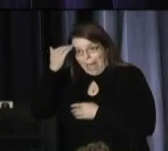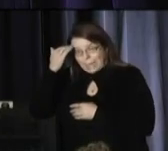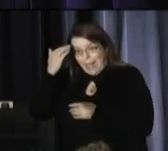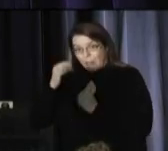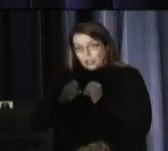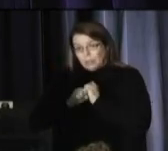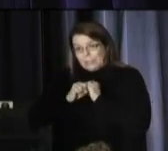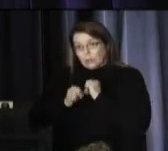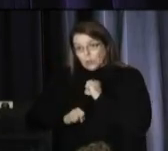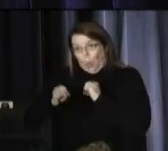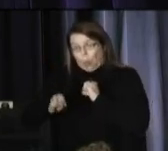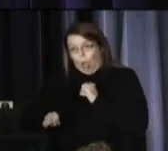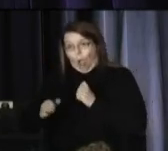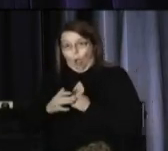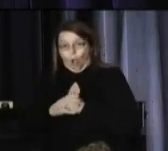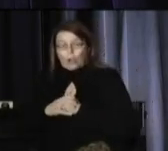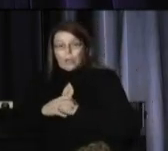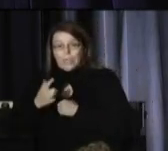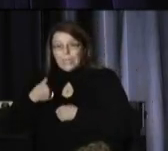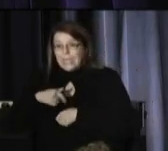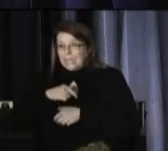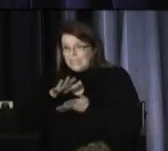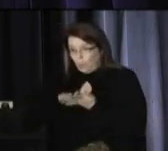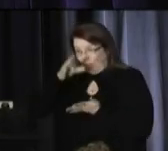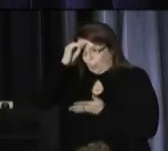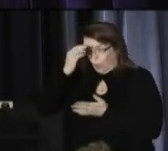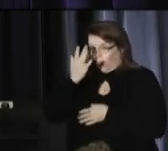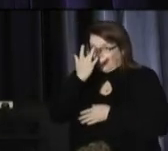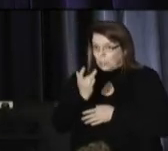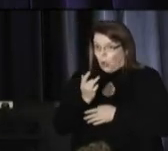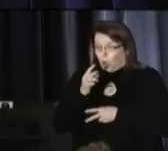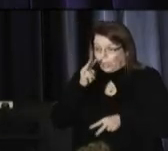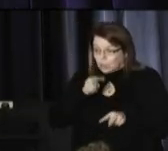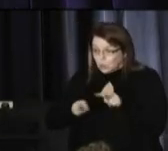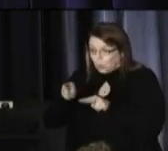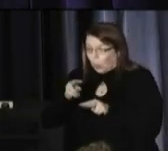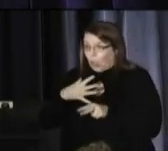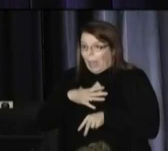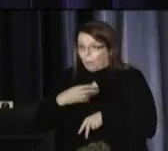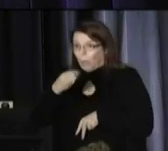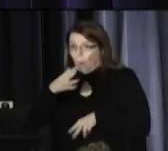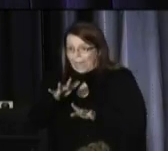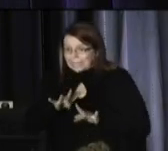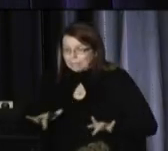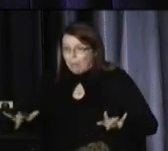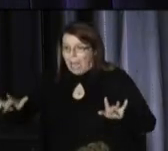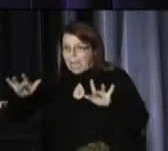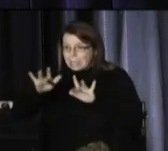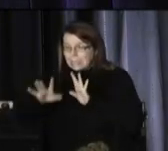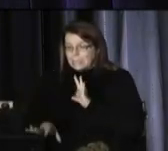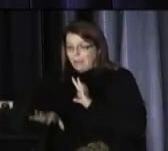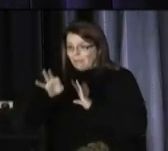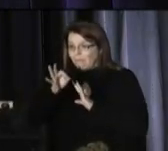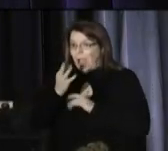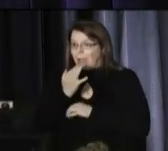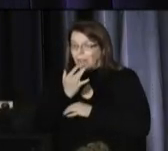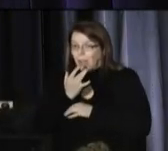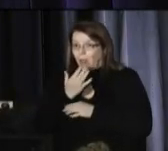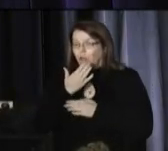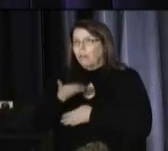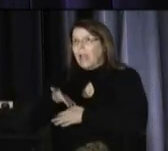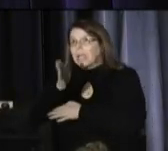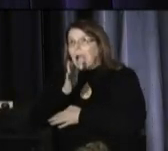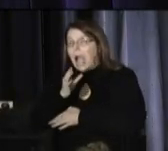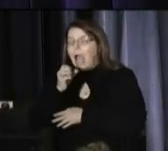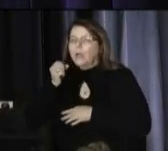long. Did we learn this early to look at white spaces and find the color? Thank God, oh,